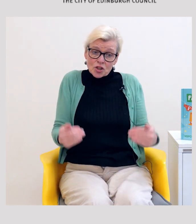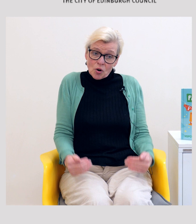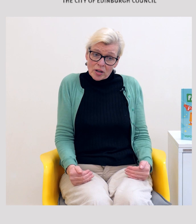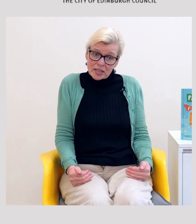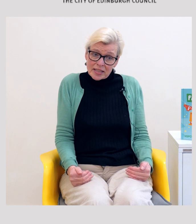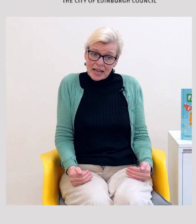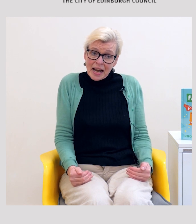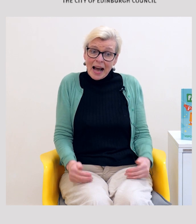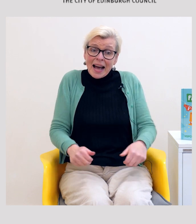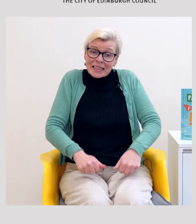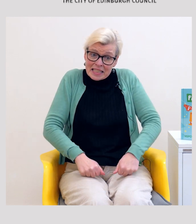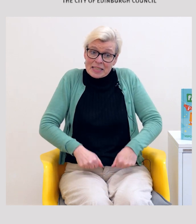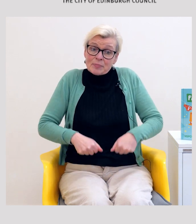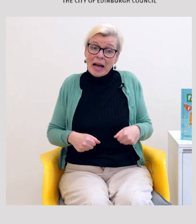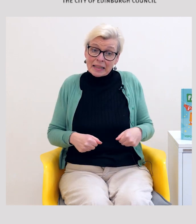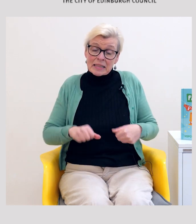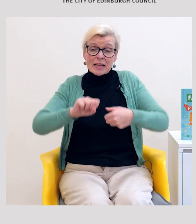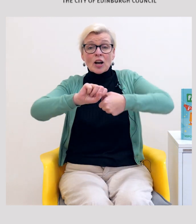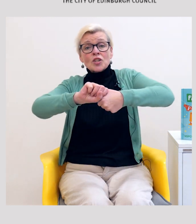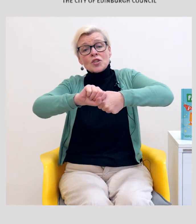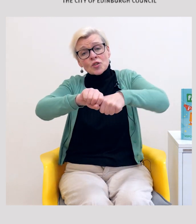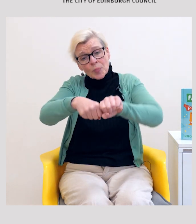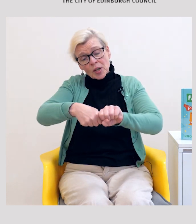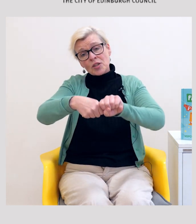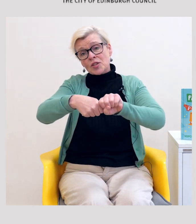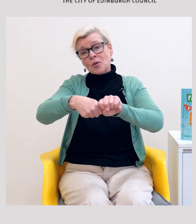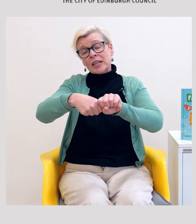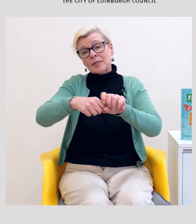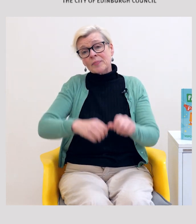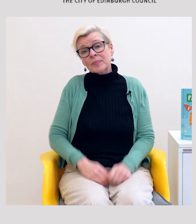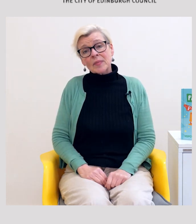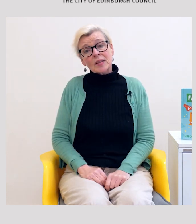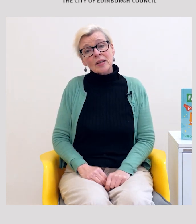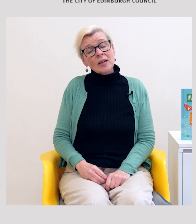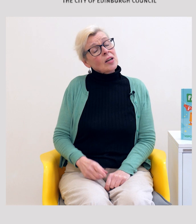Pantosaurus's shorts and his pants are super soggy.